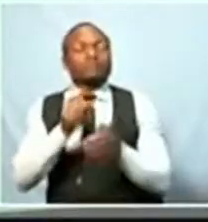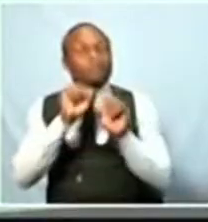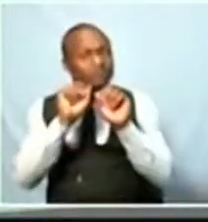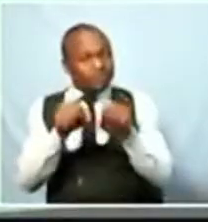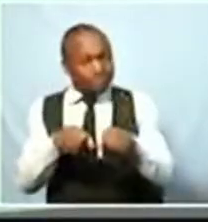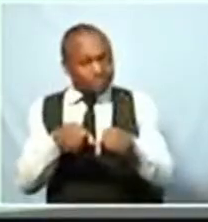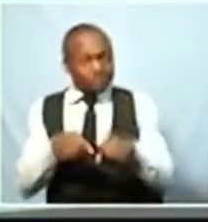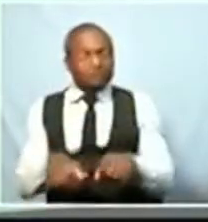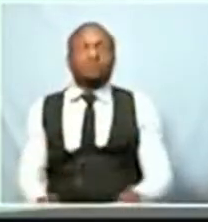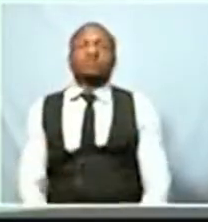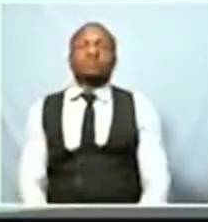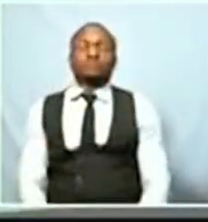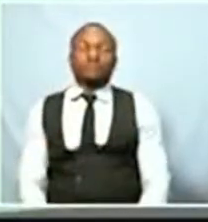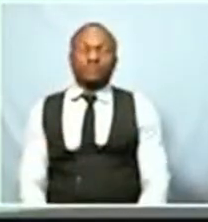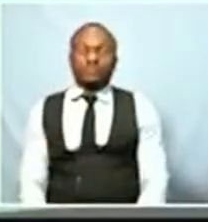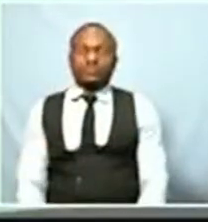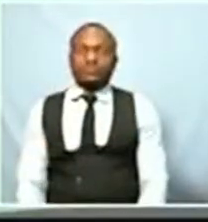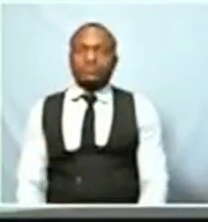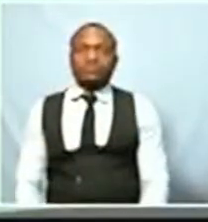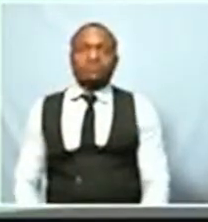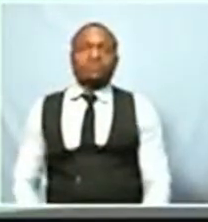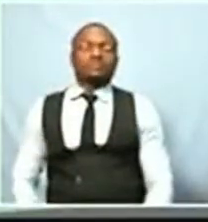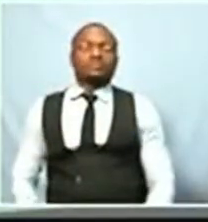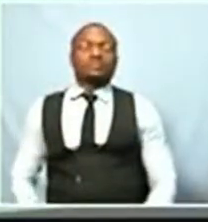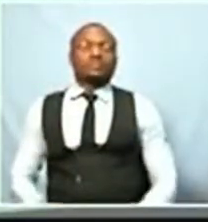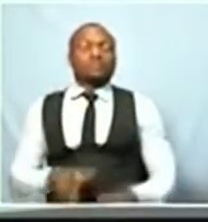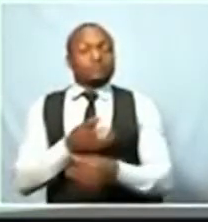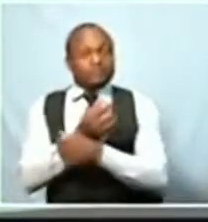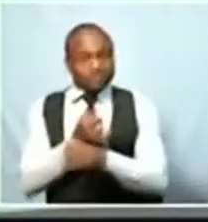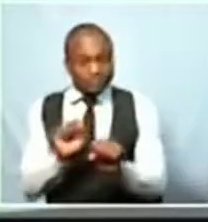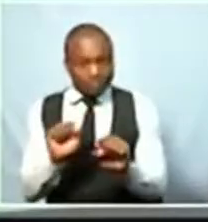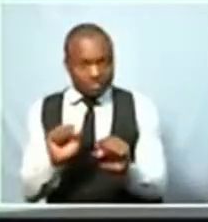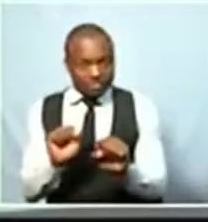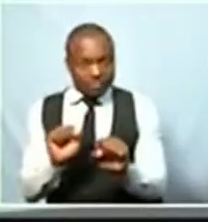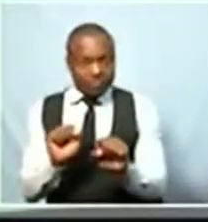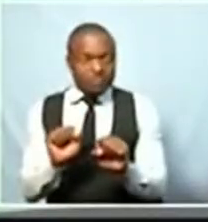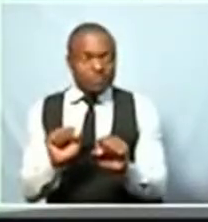be able to, to address.